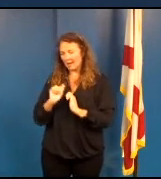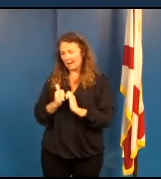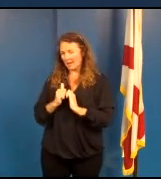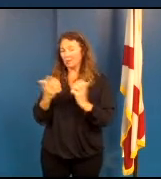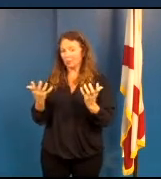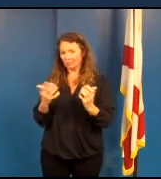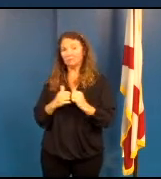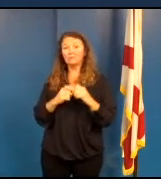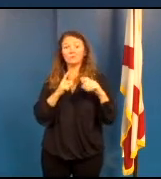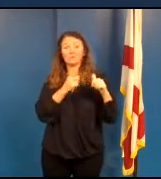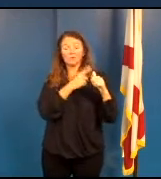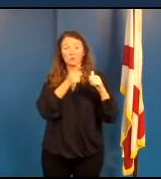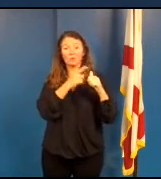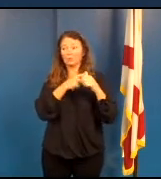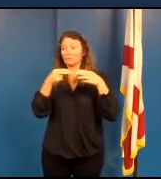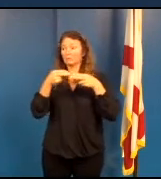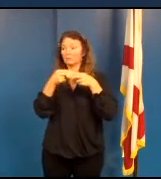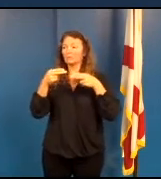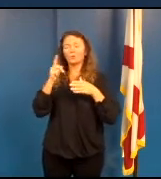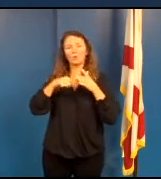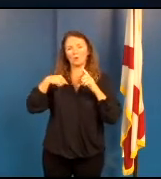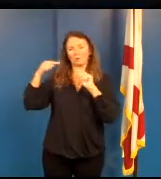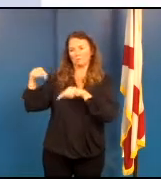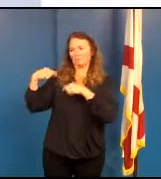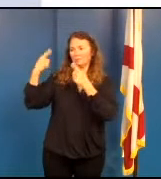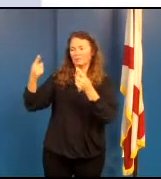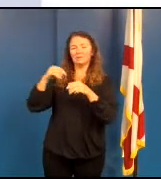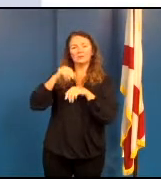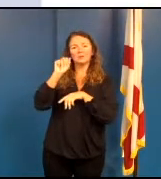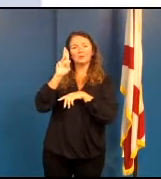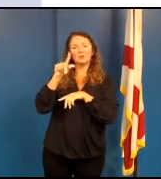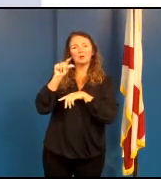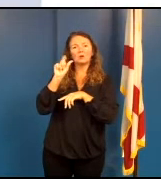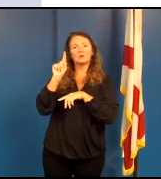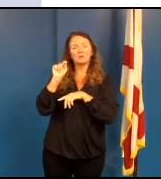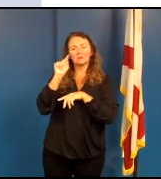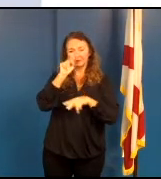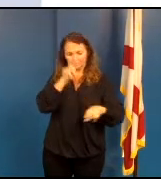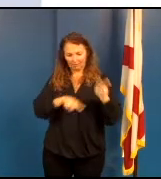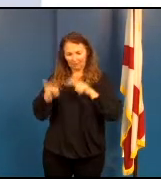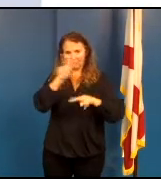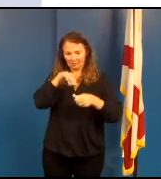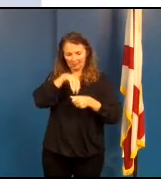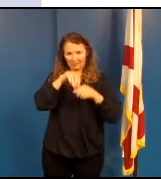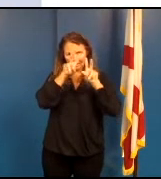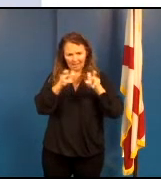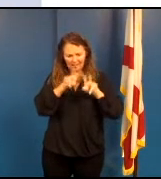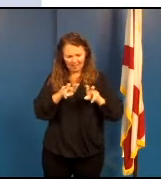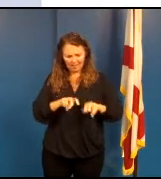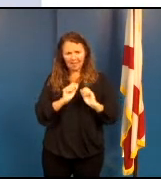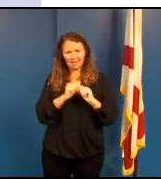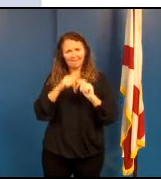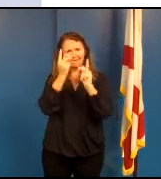I want to start with, you know, the first slide is what we did in August when we looked at all of our internal analysis.